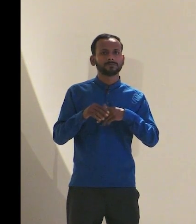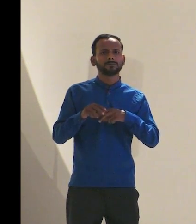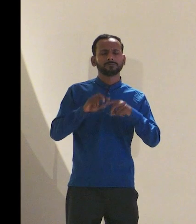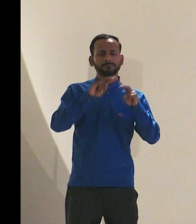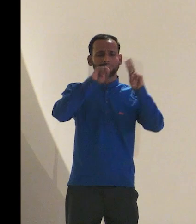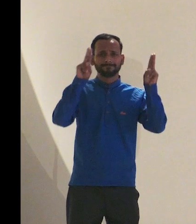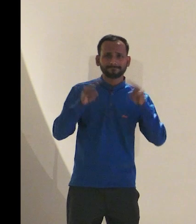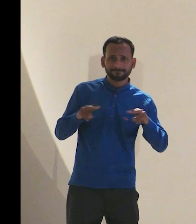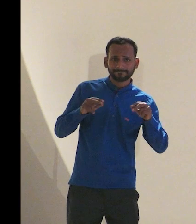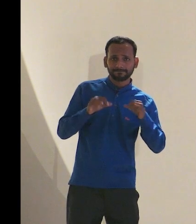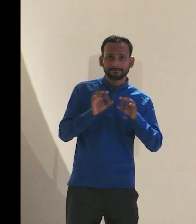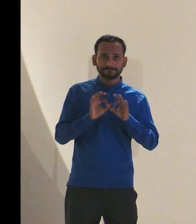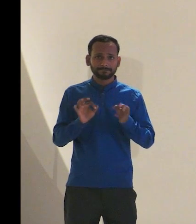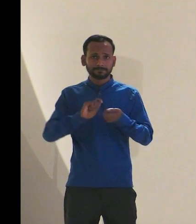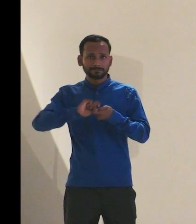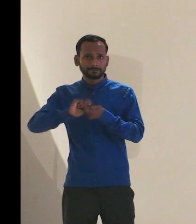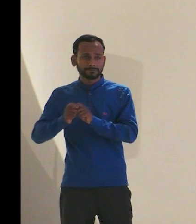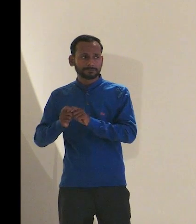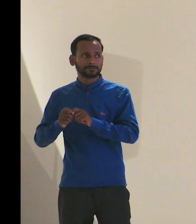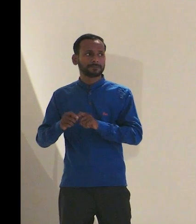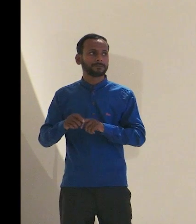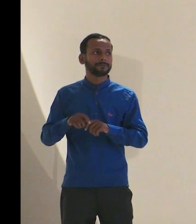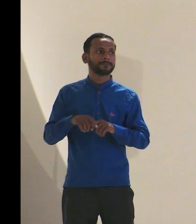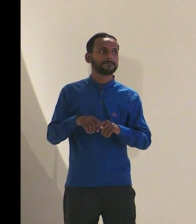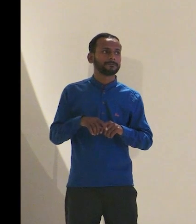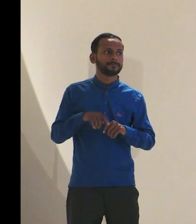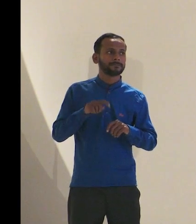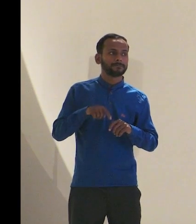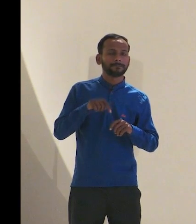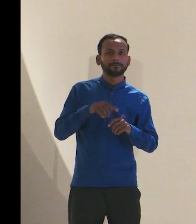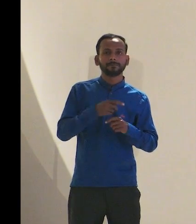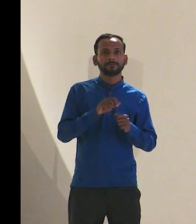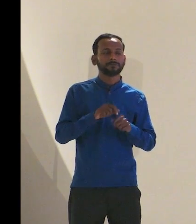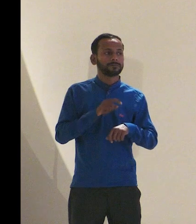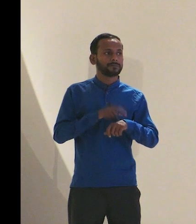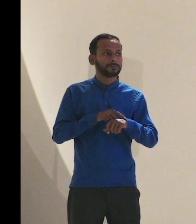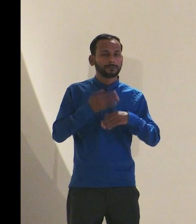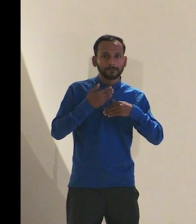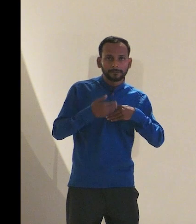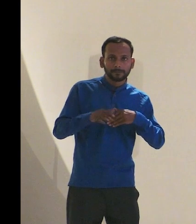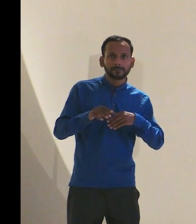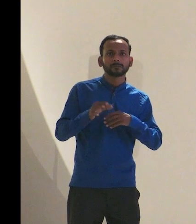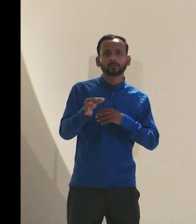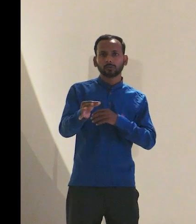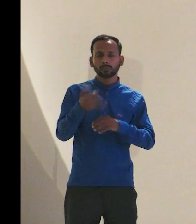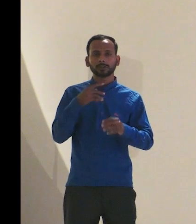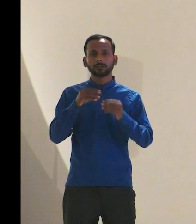was quickly discussed, but because there was no time to do all of this, the quick solution was to